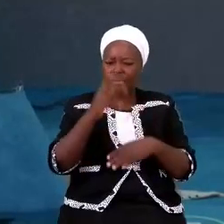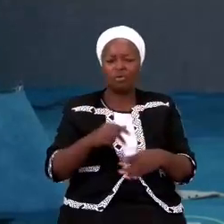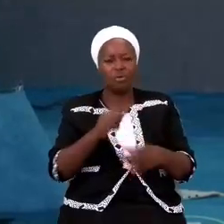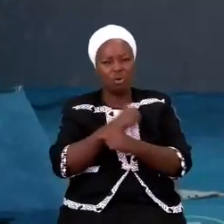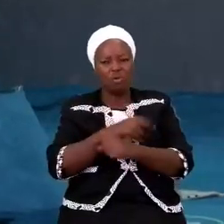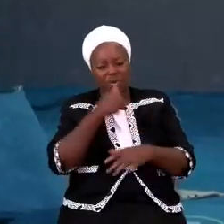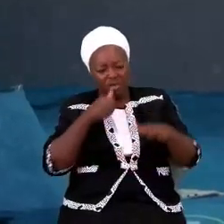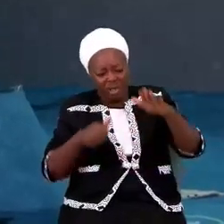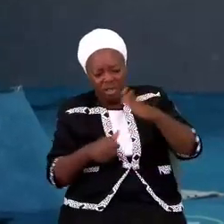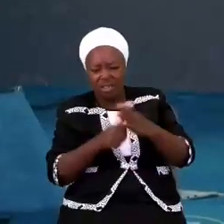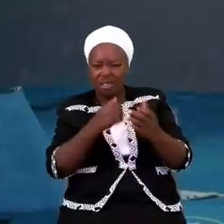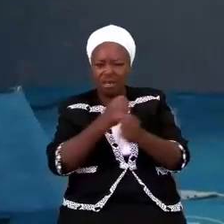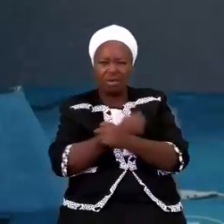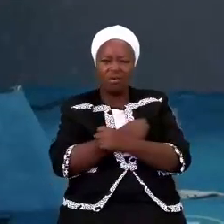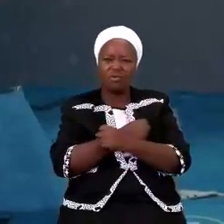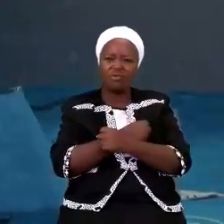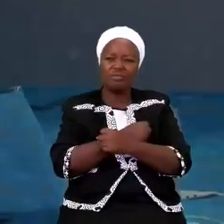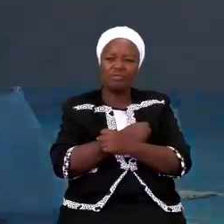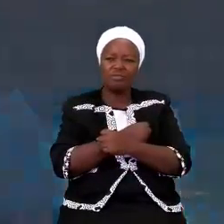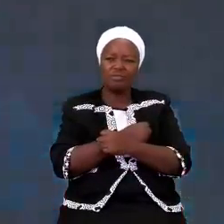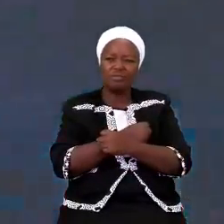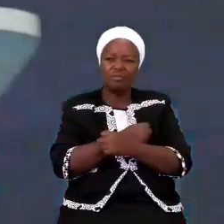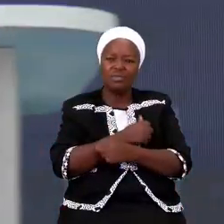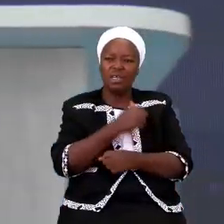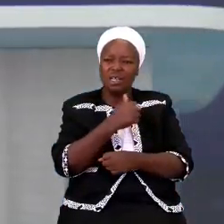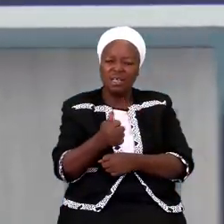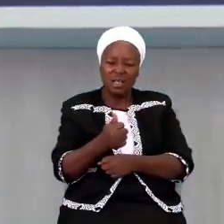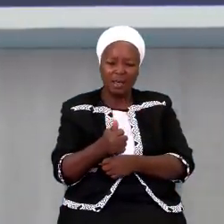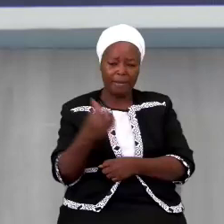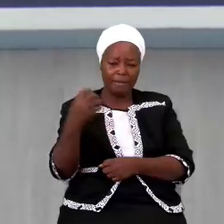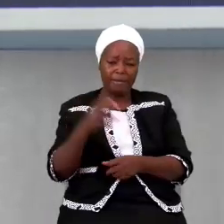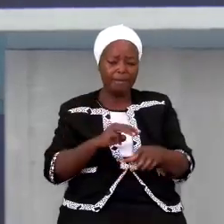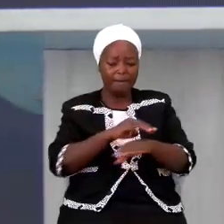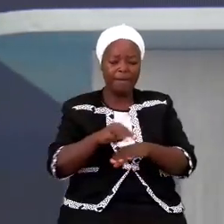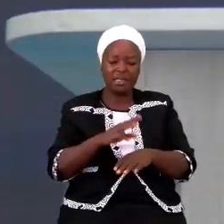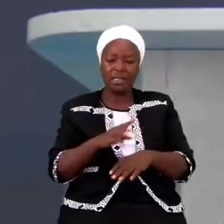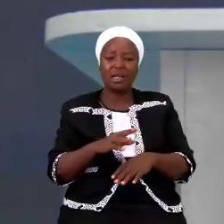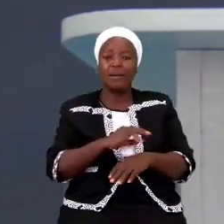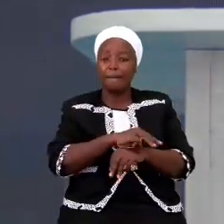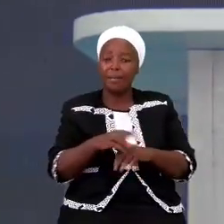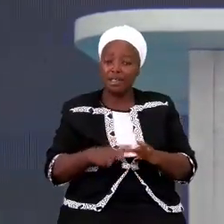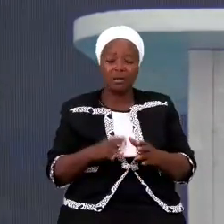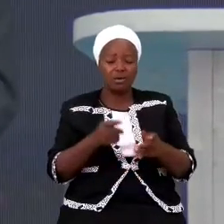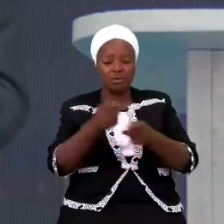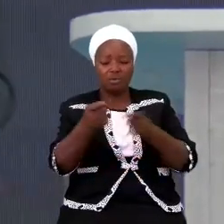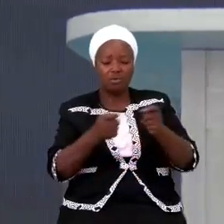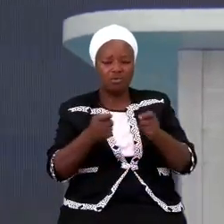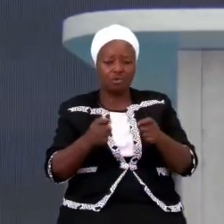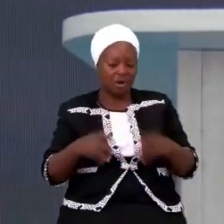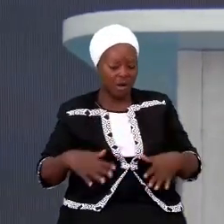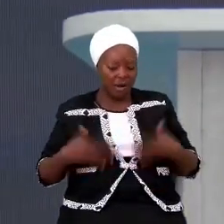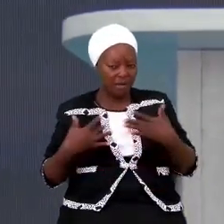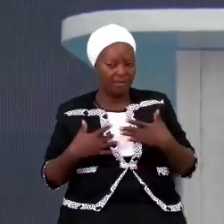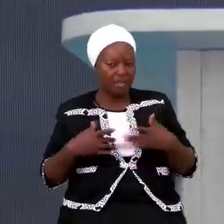life, or love that they can tell in the office. Is he born again? We can tell. Does he have